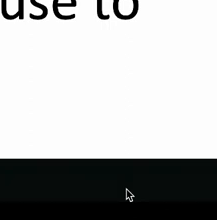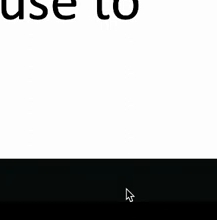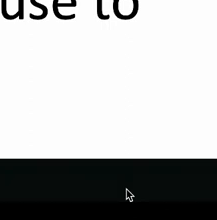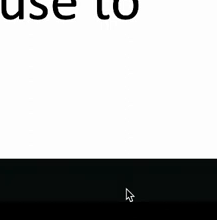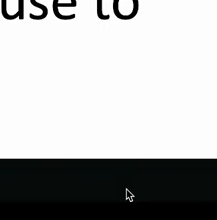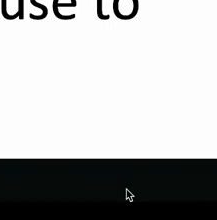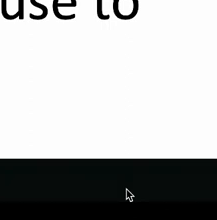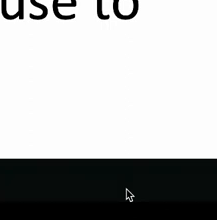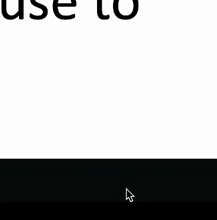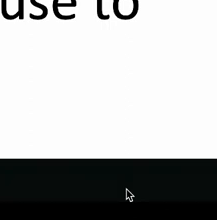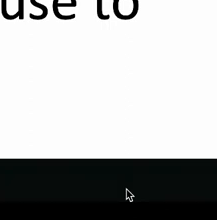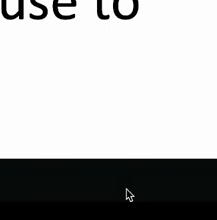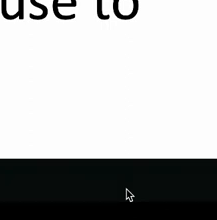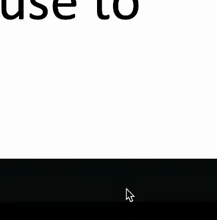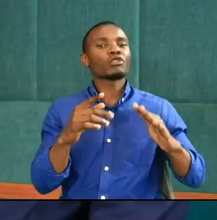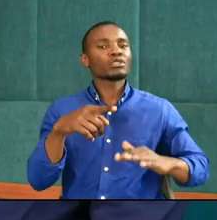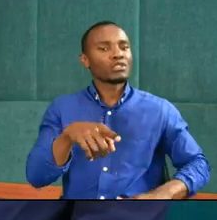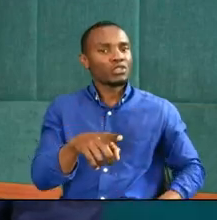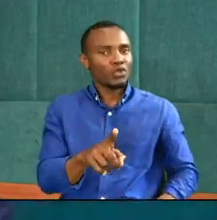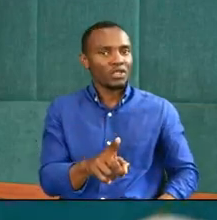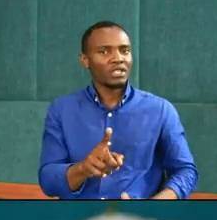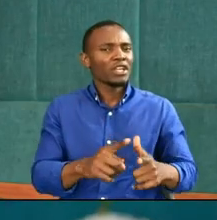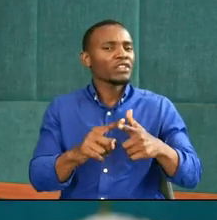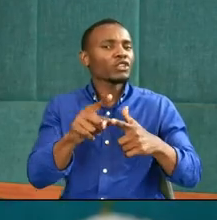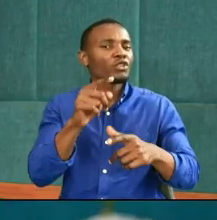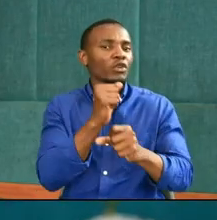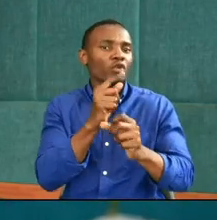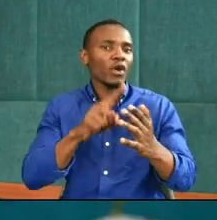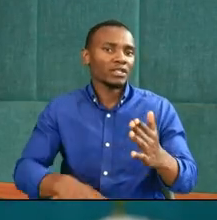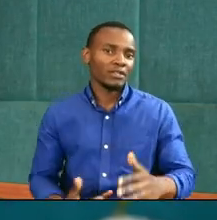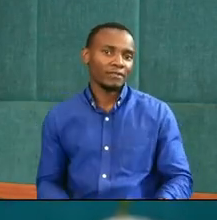your house, if you know that, what would you do?